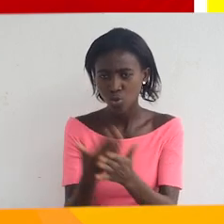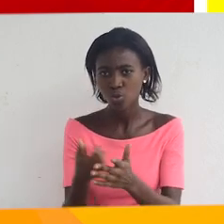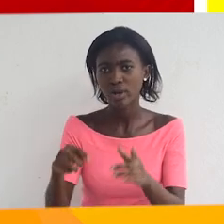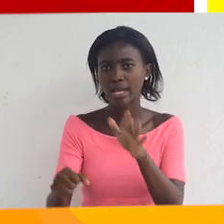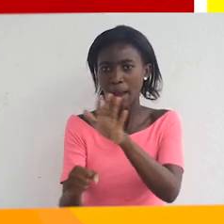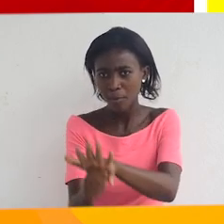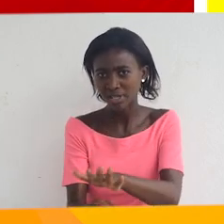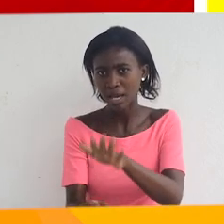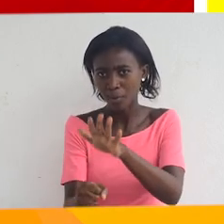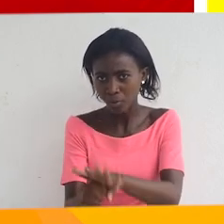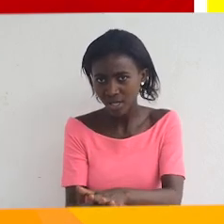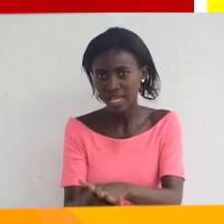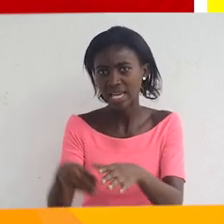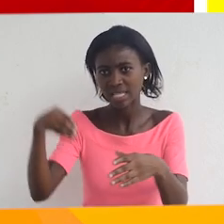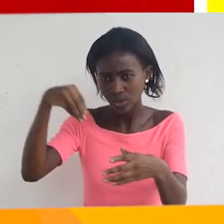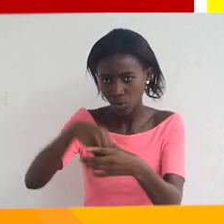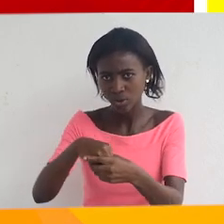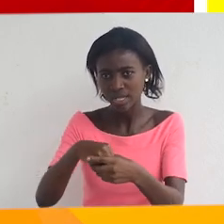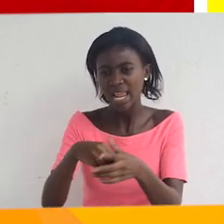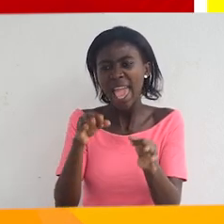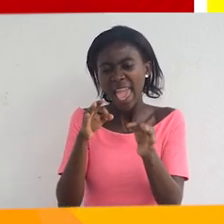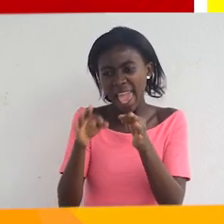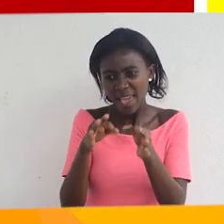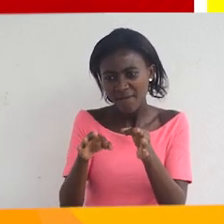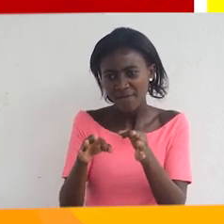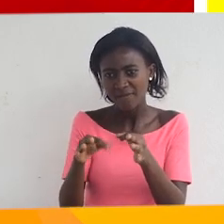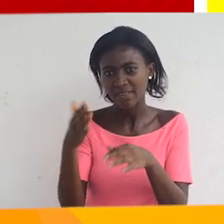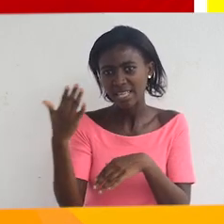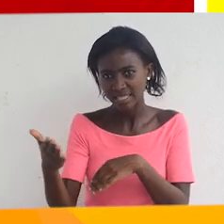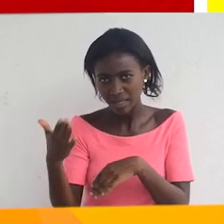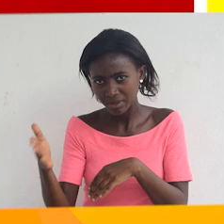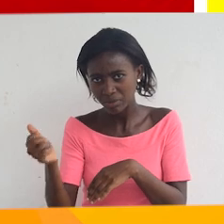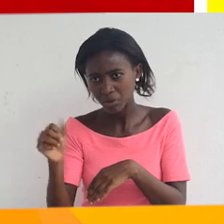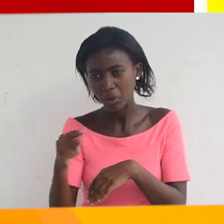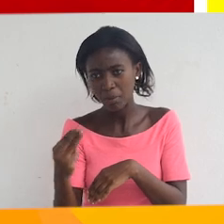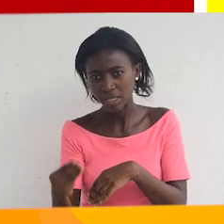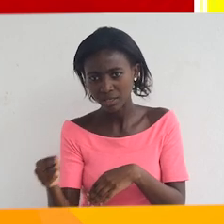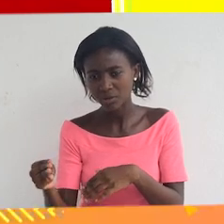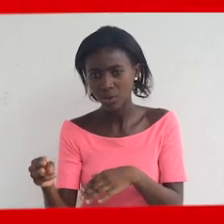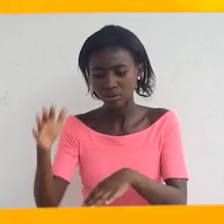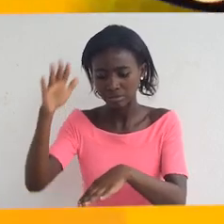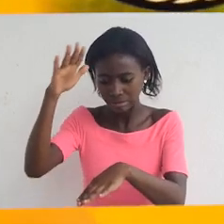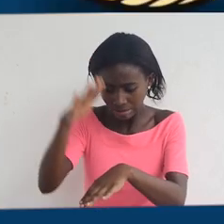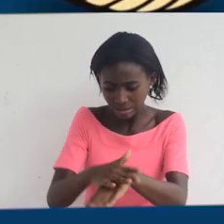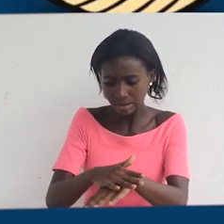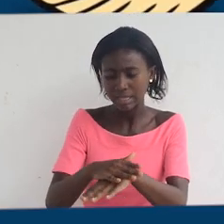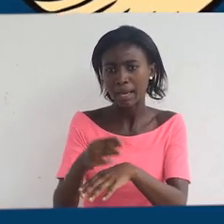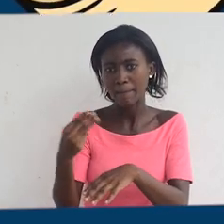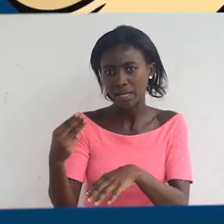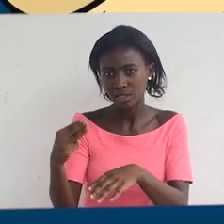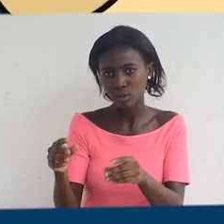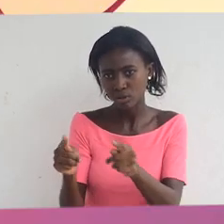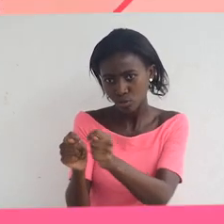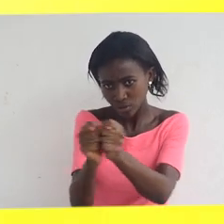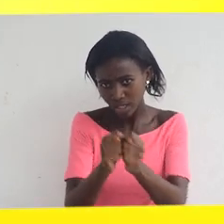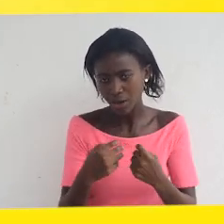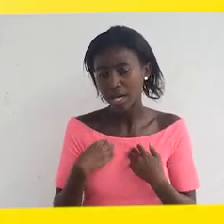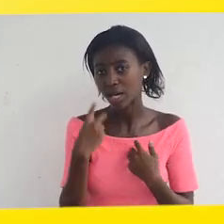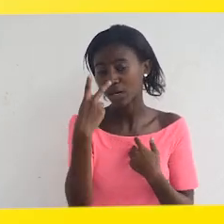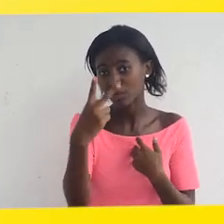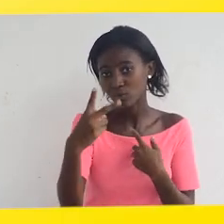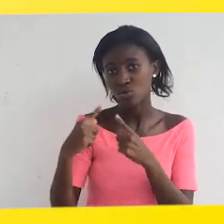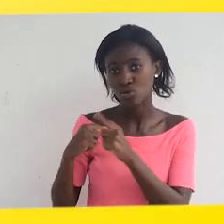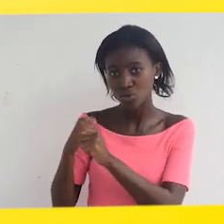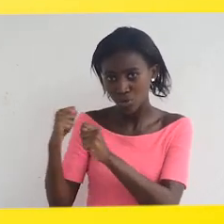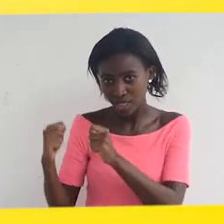as the adhesives becomes active when pressure is applied. Is a substance or a material that sticks